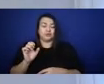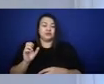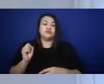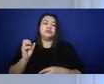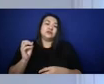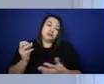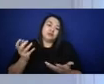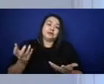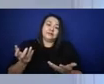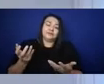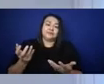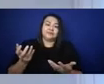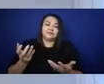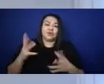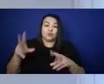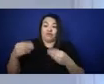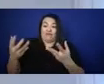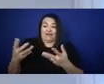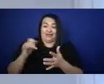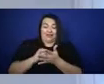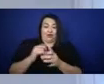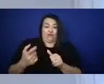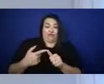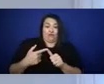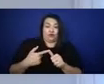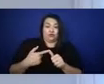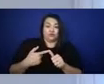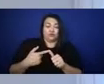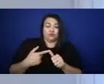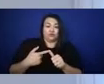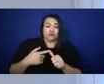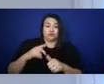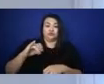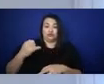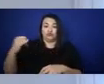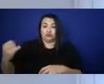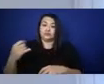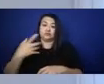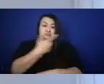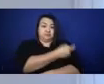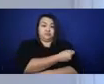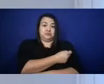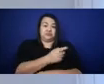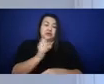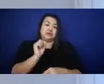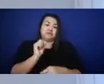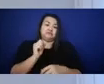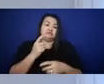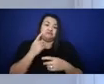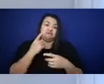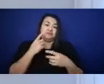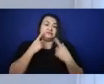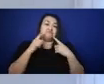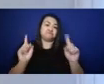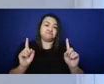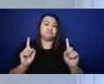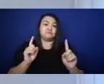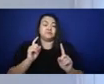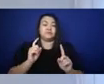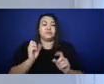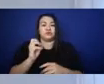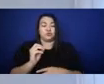homeless population. There's a difficulty in certain populations to be able to access a second